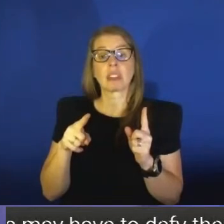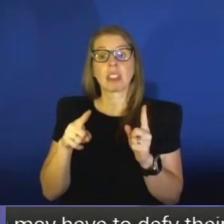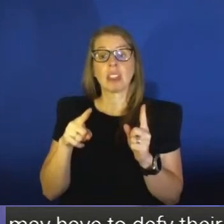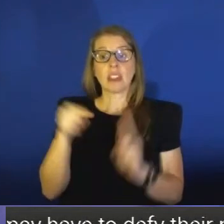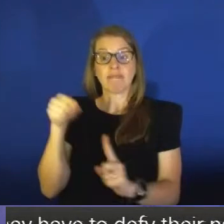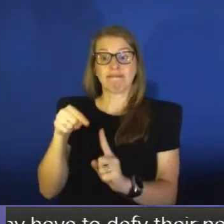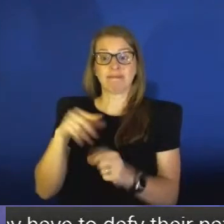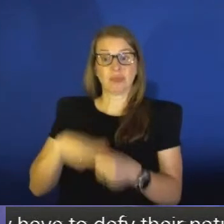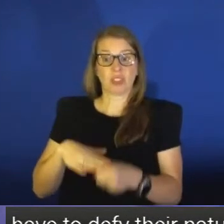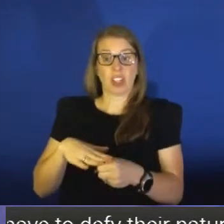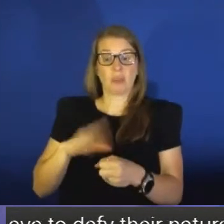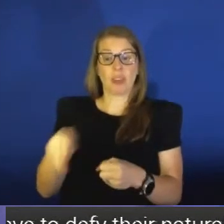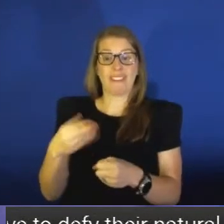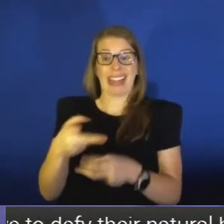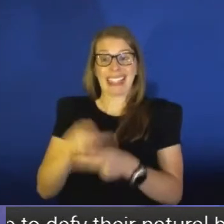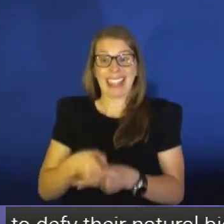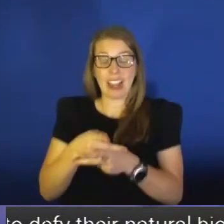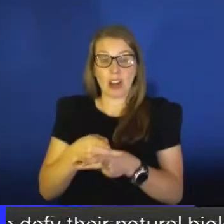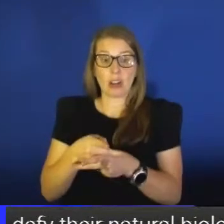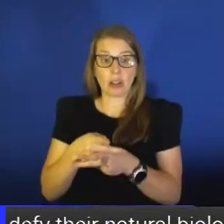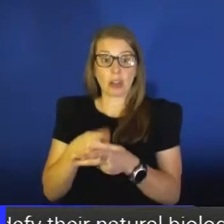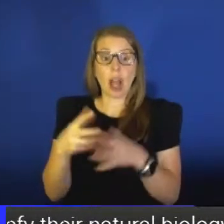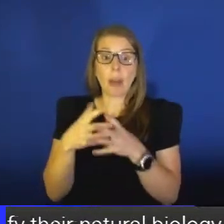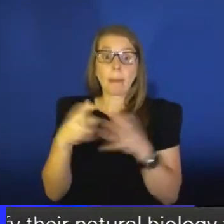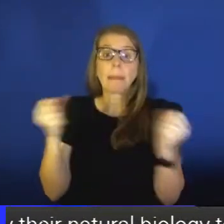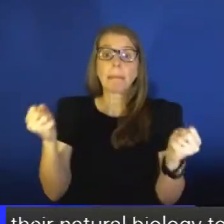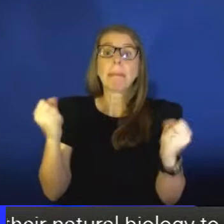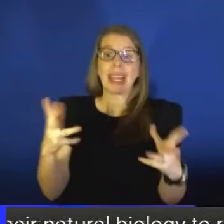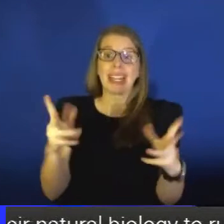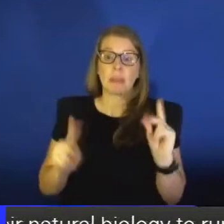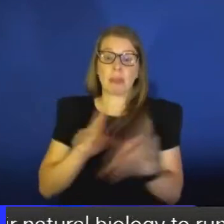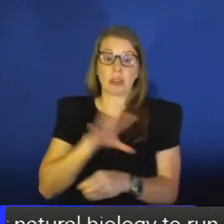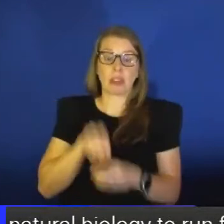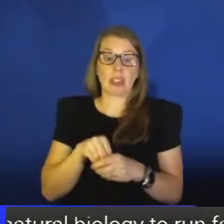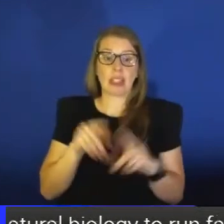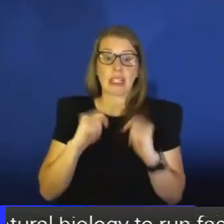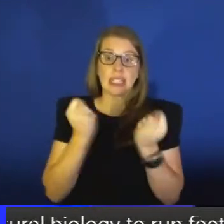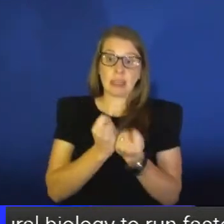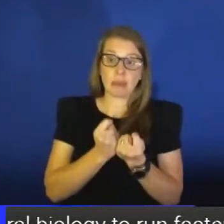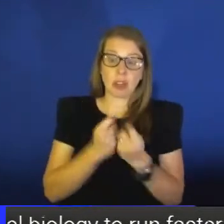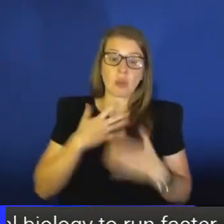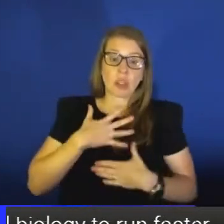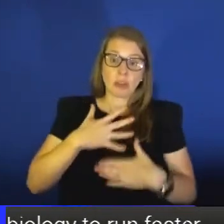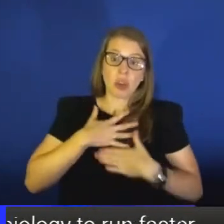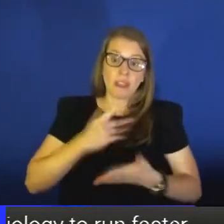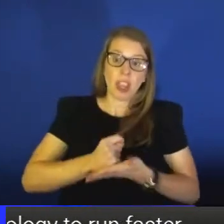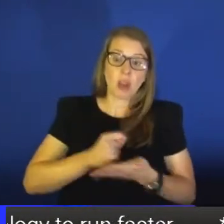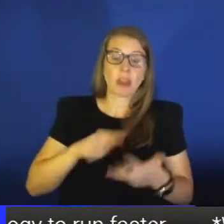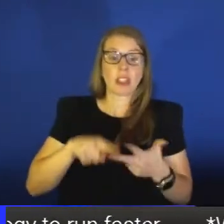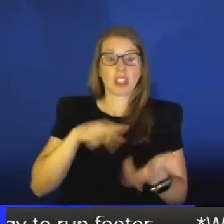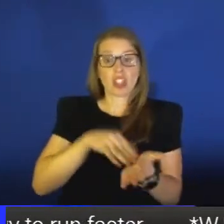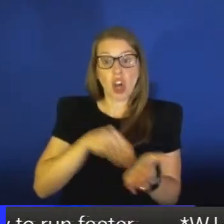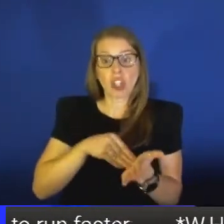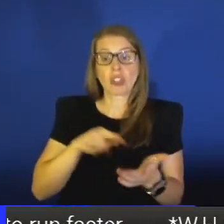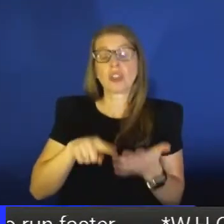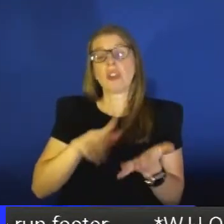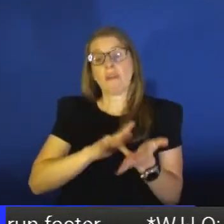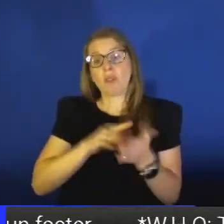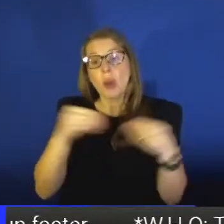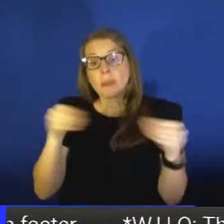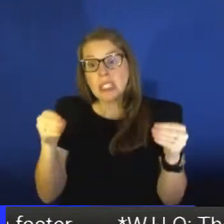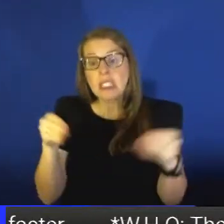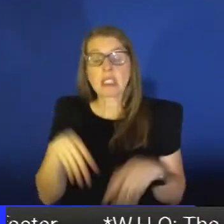of providing that care, there were a lot of people on that team. The respiratory therapist and the physician, the pharmacist, and so many other